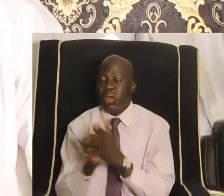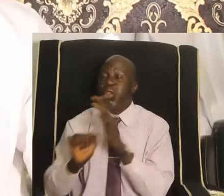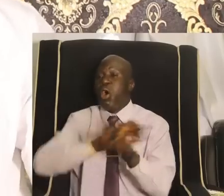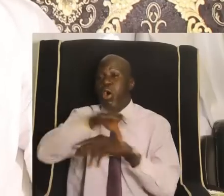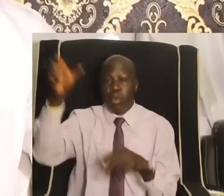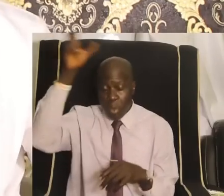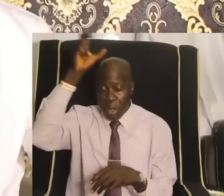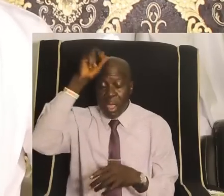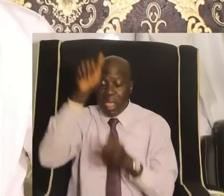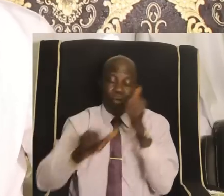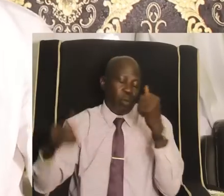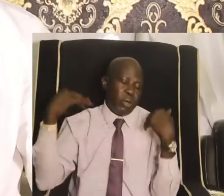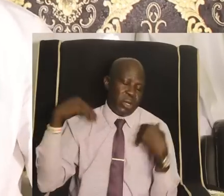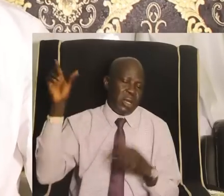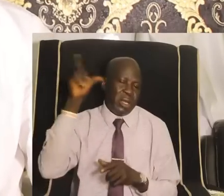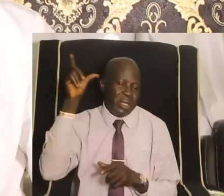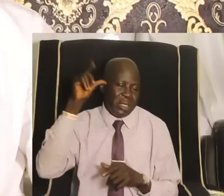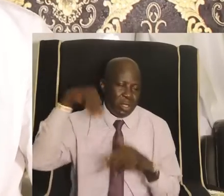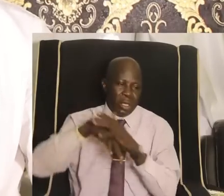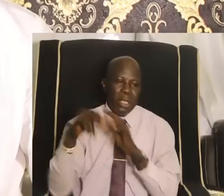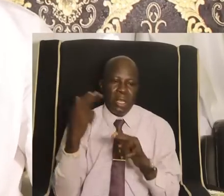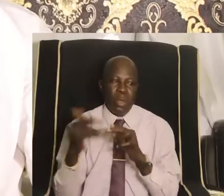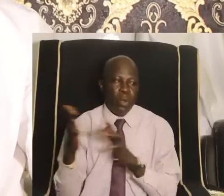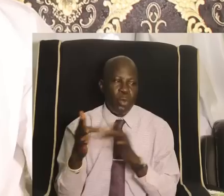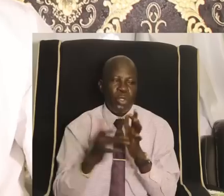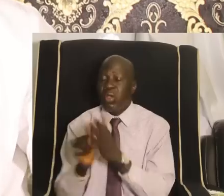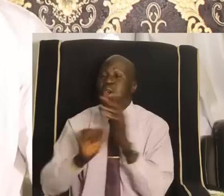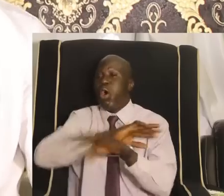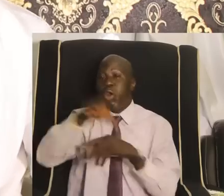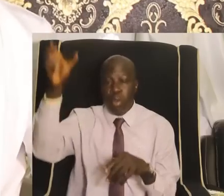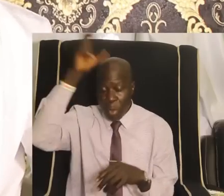glorious children, children your feet. Don't are not.